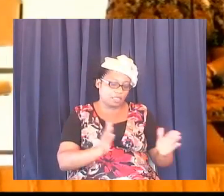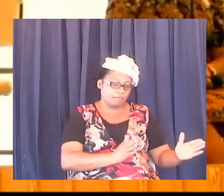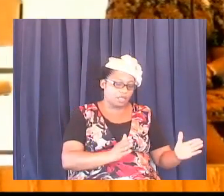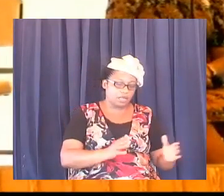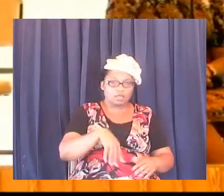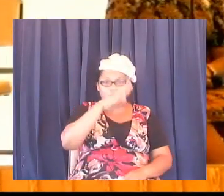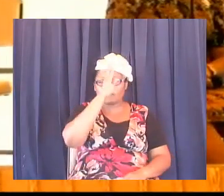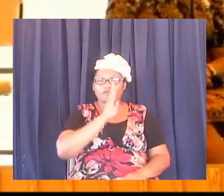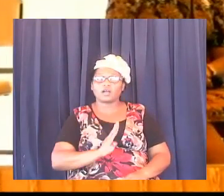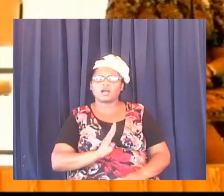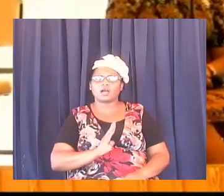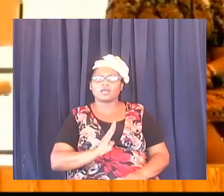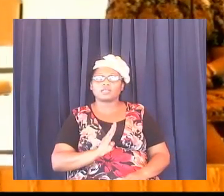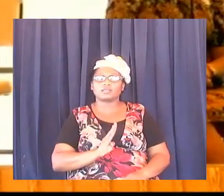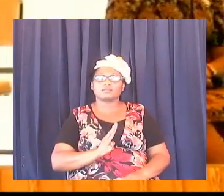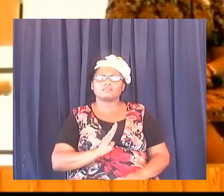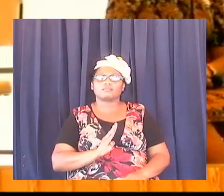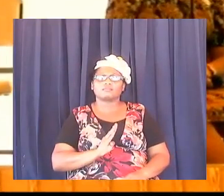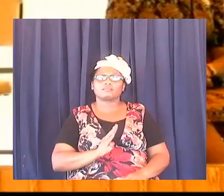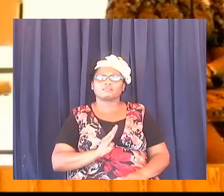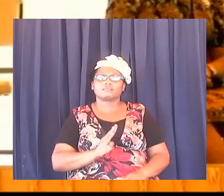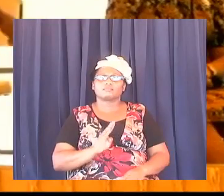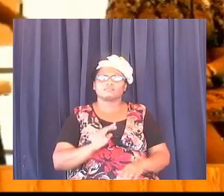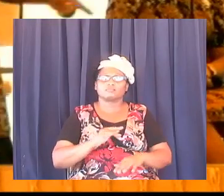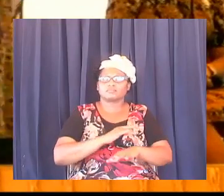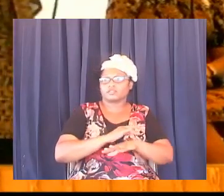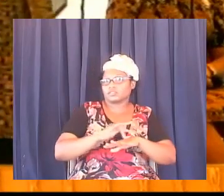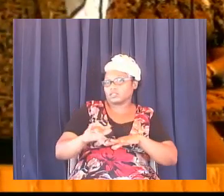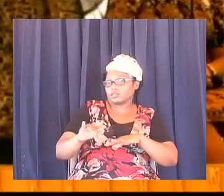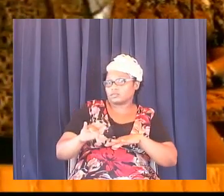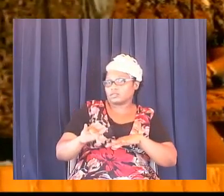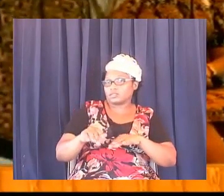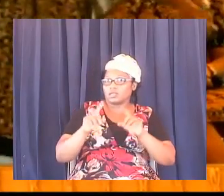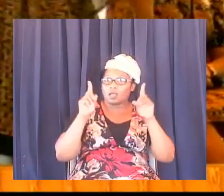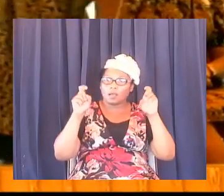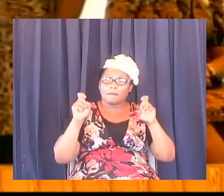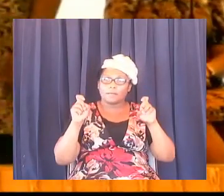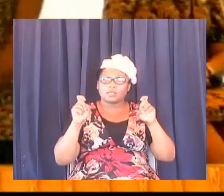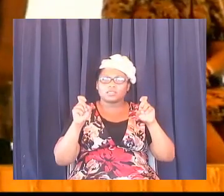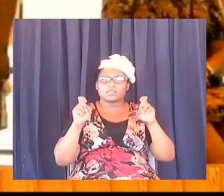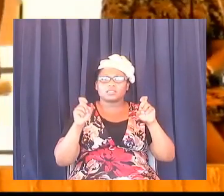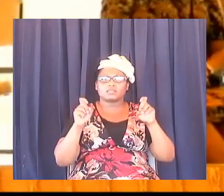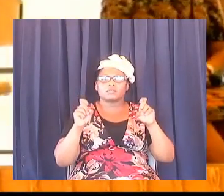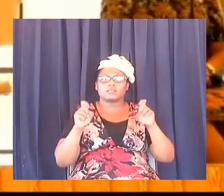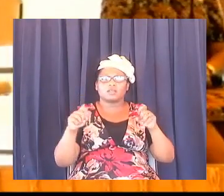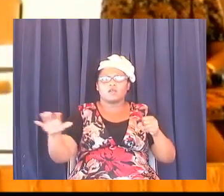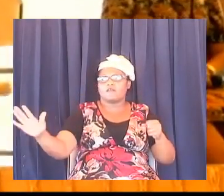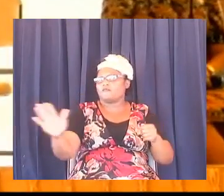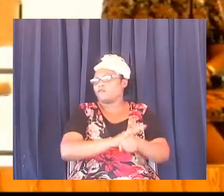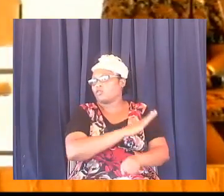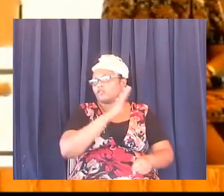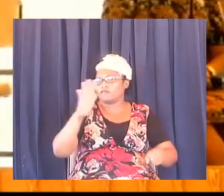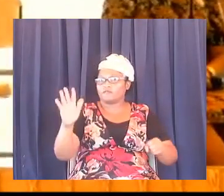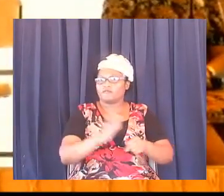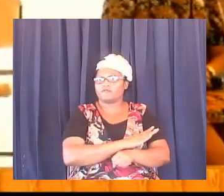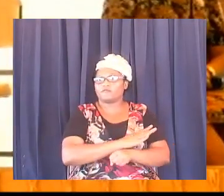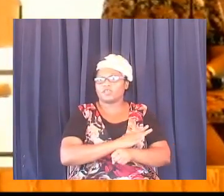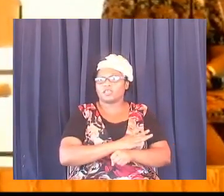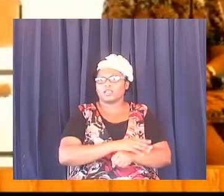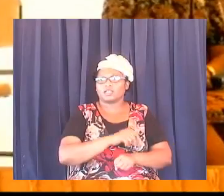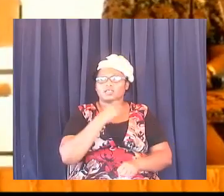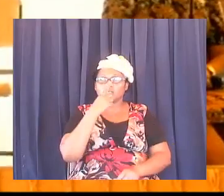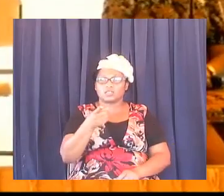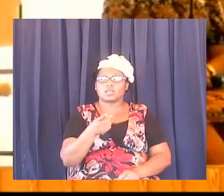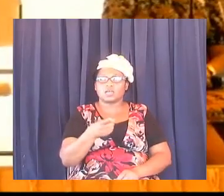not return unto him void, but it must accomplish with whatsoever it set forth to do, and it must prosper.